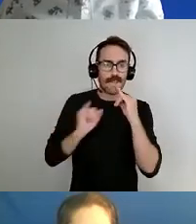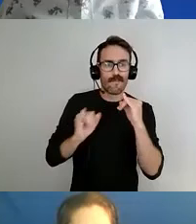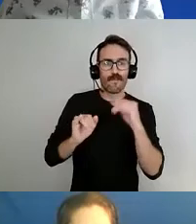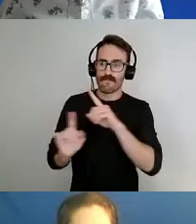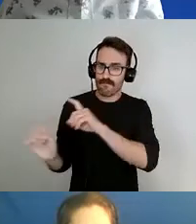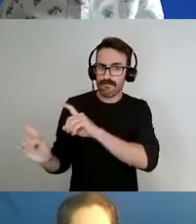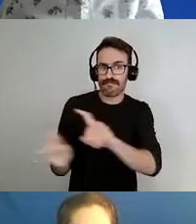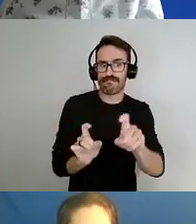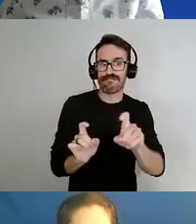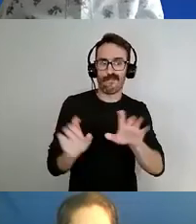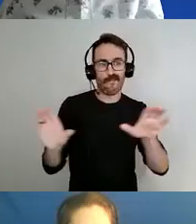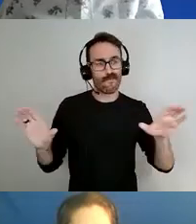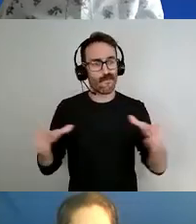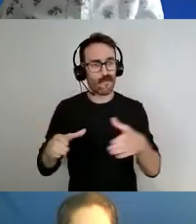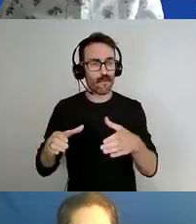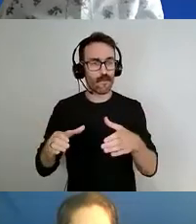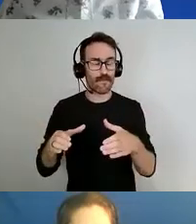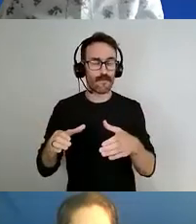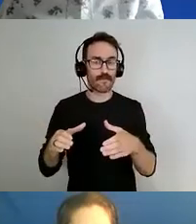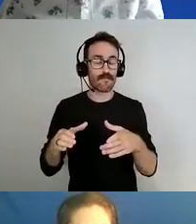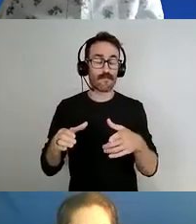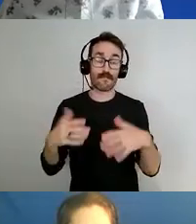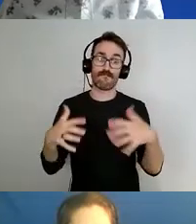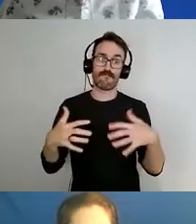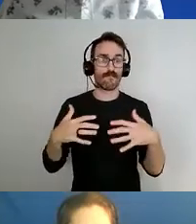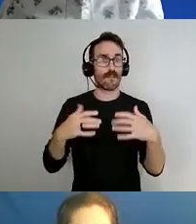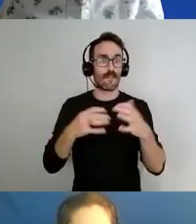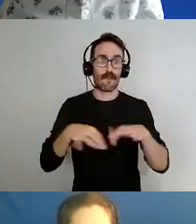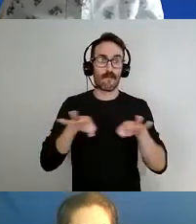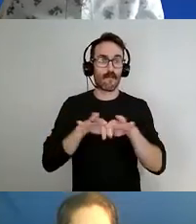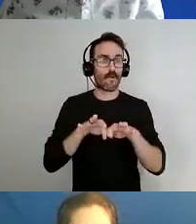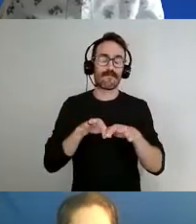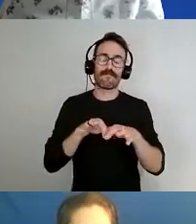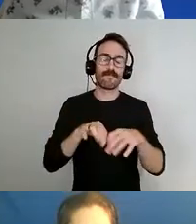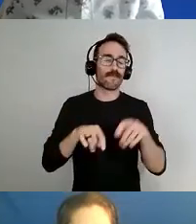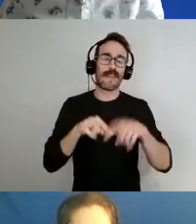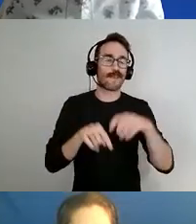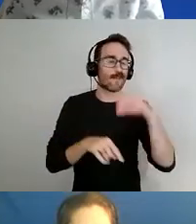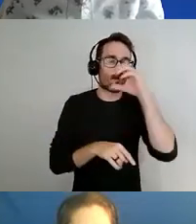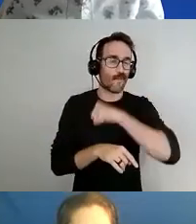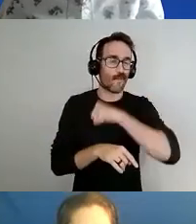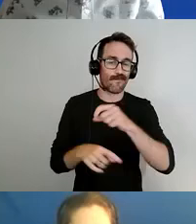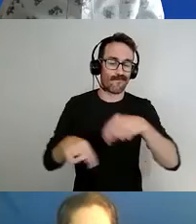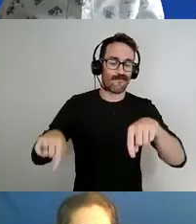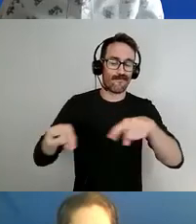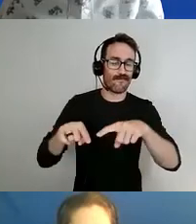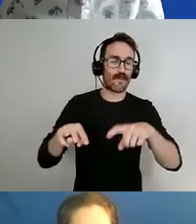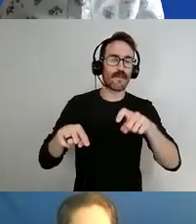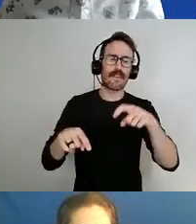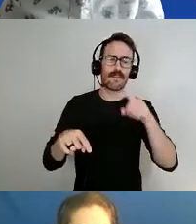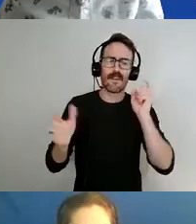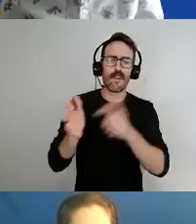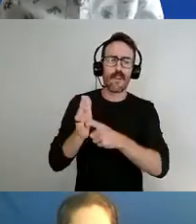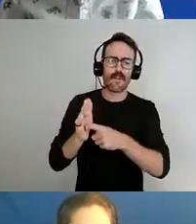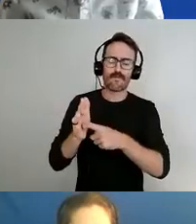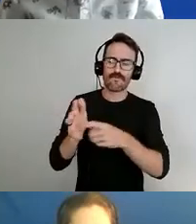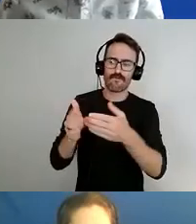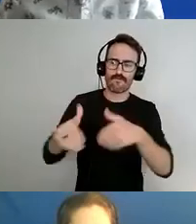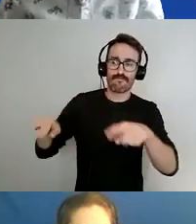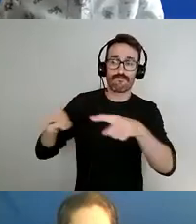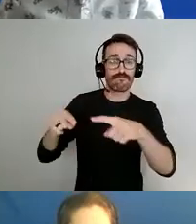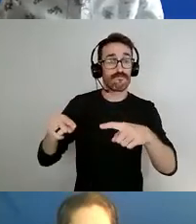focus groups, there was a real emphasis on avoiding assumptions. So acknowledging and supporting